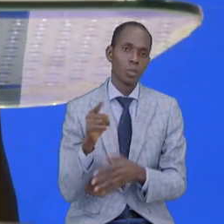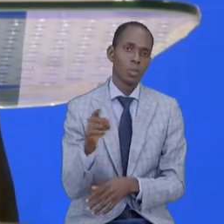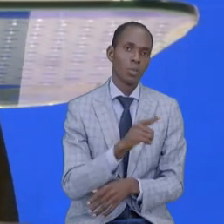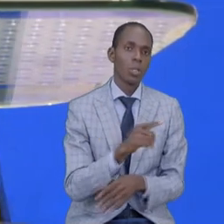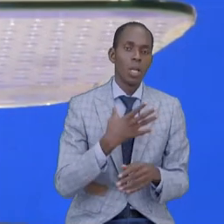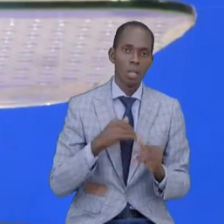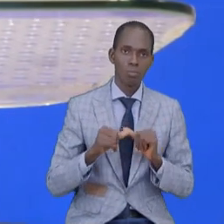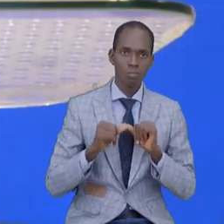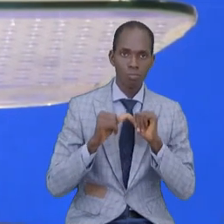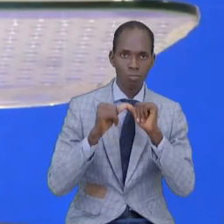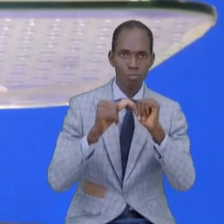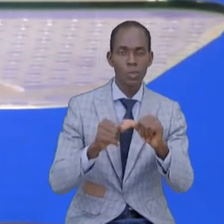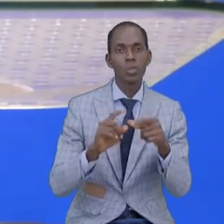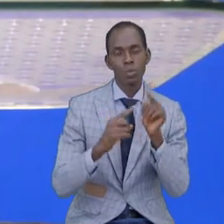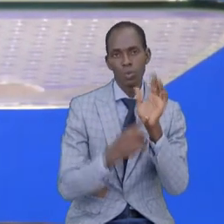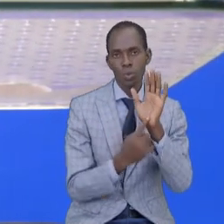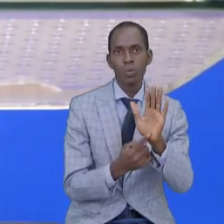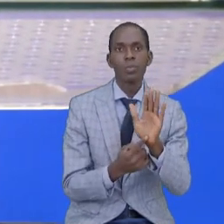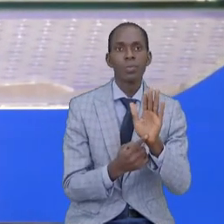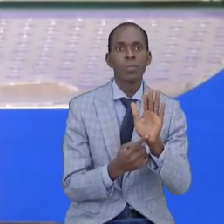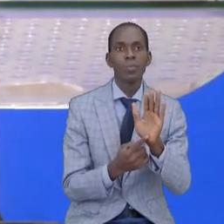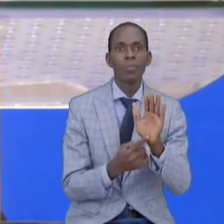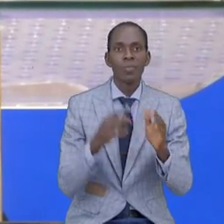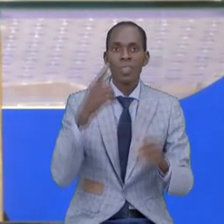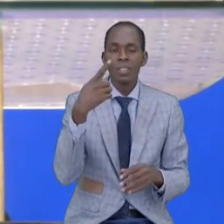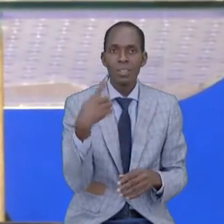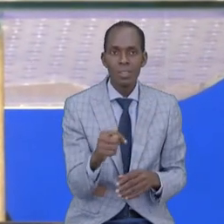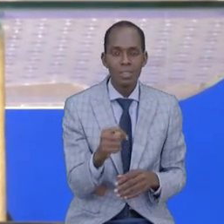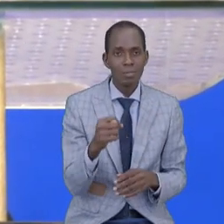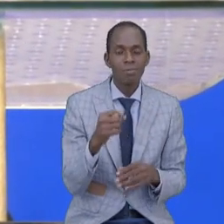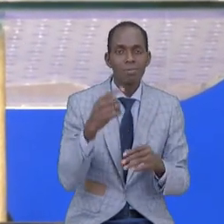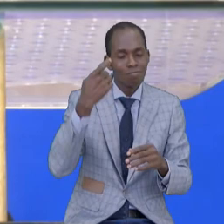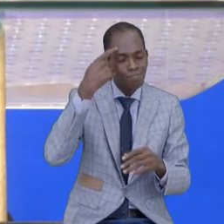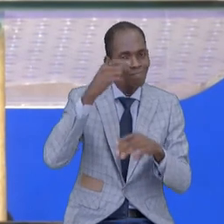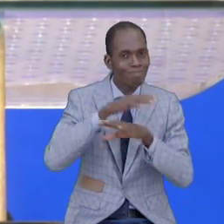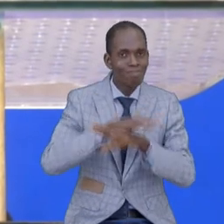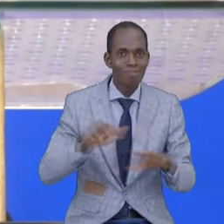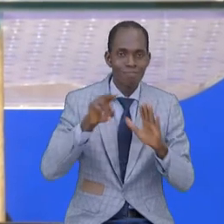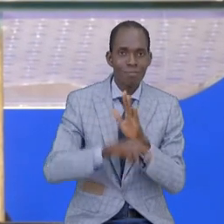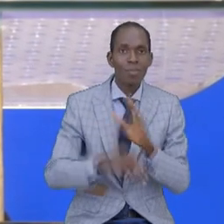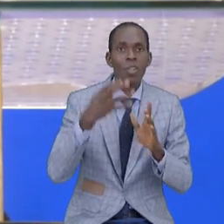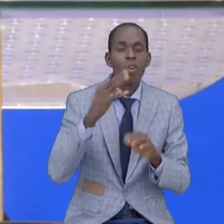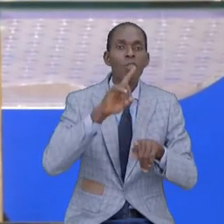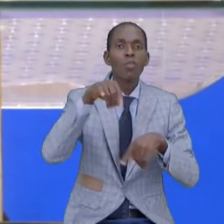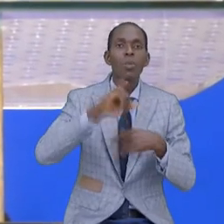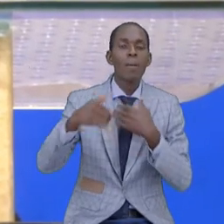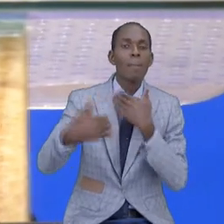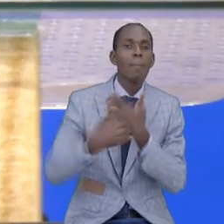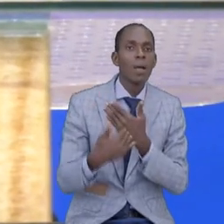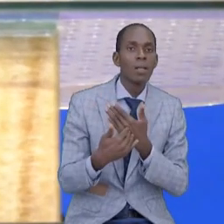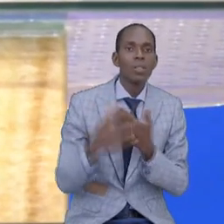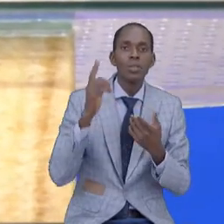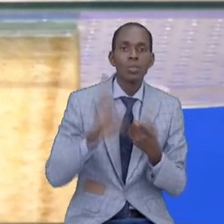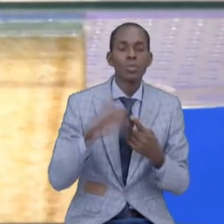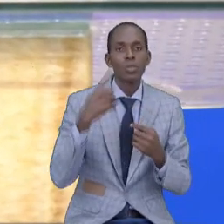goes on to show the senselessness of going back to the